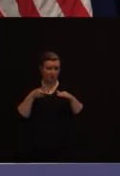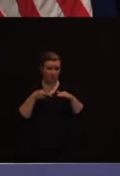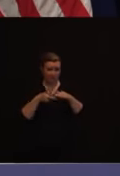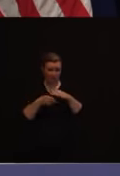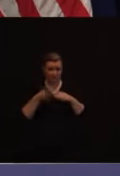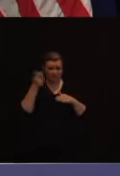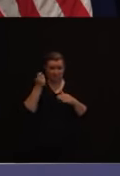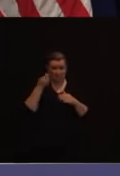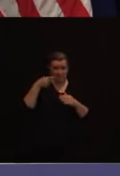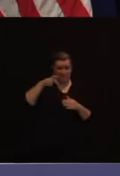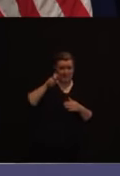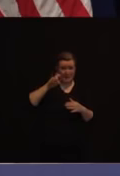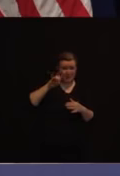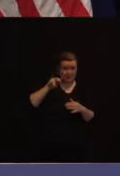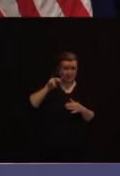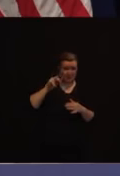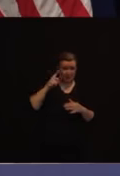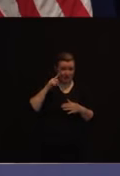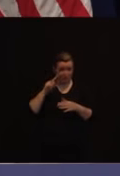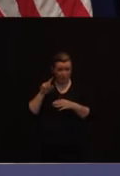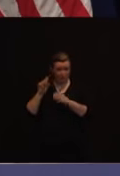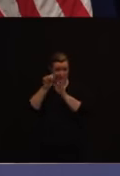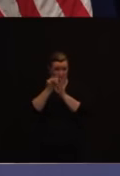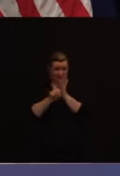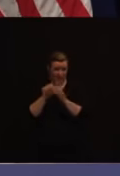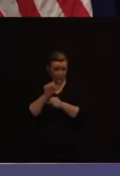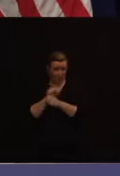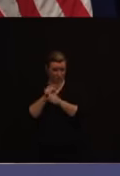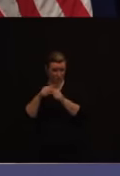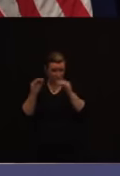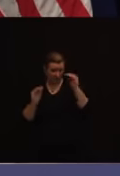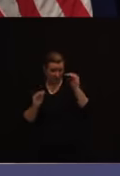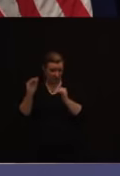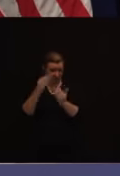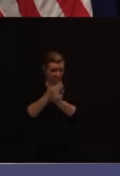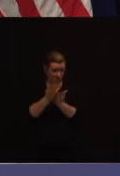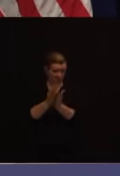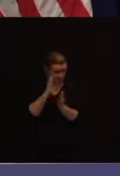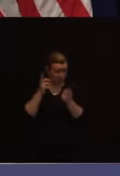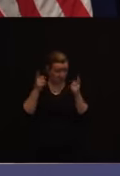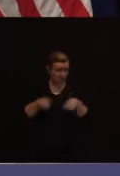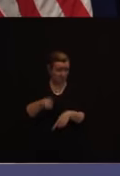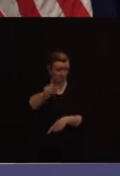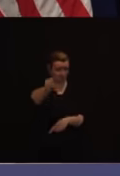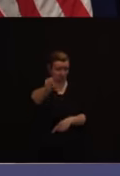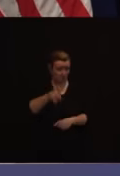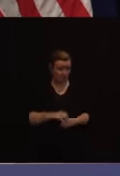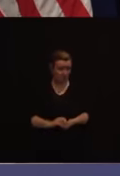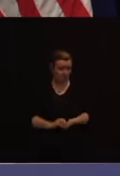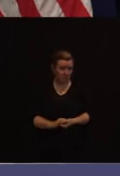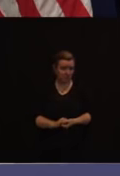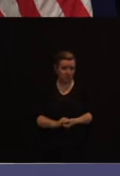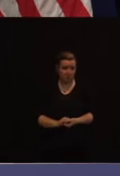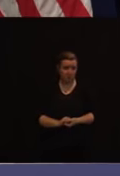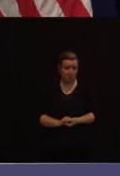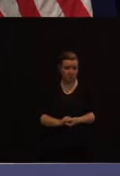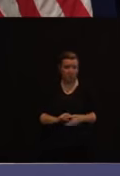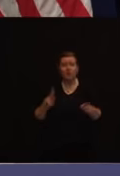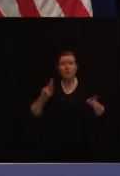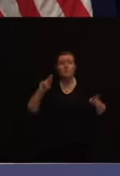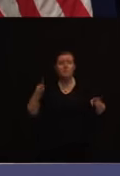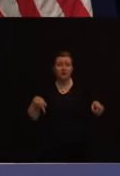Philadelphia Inquirer. New Jersey ordered funeral homes to have closed casket ceremonies, which obviously causes families an